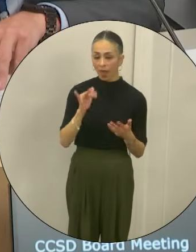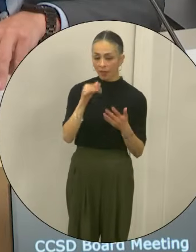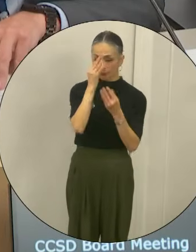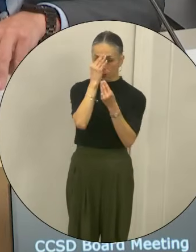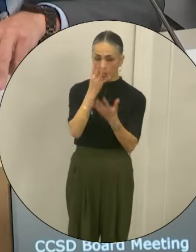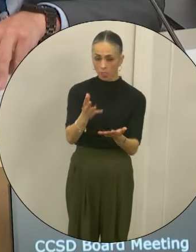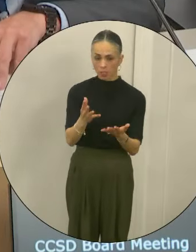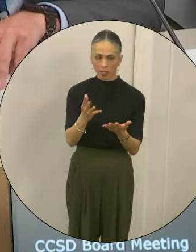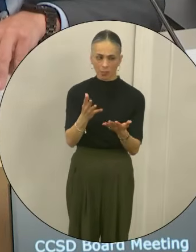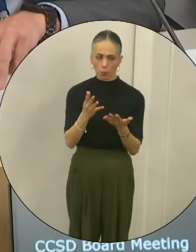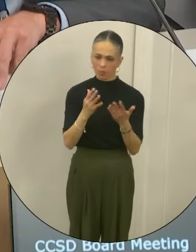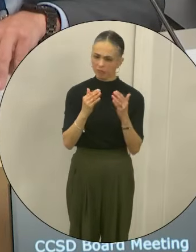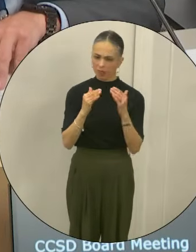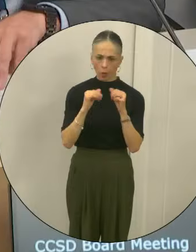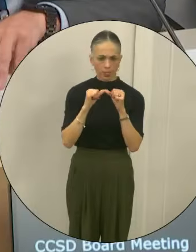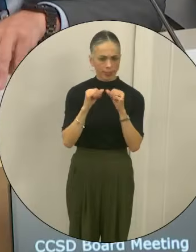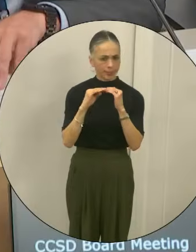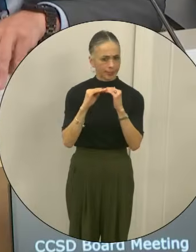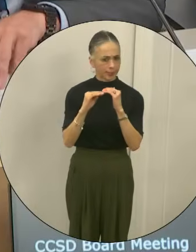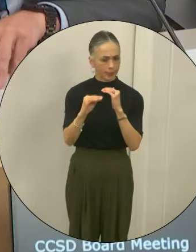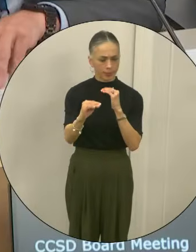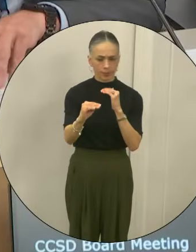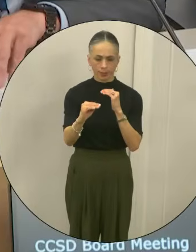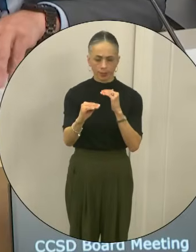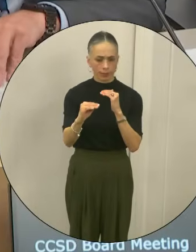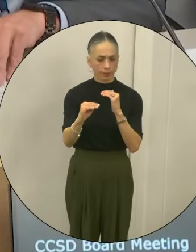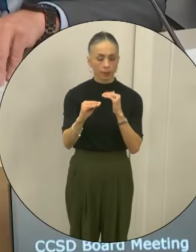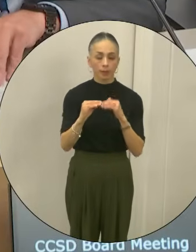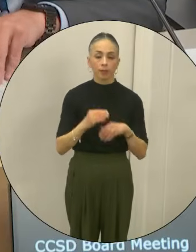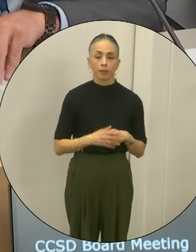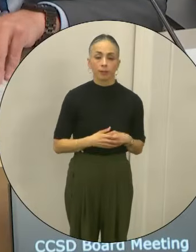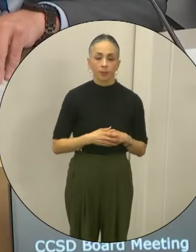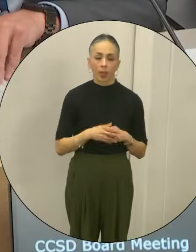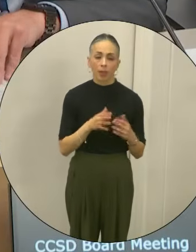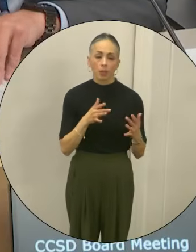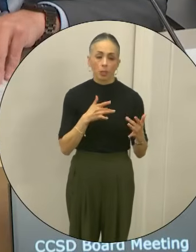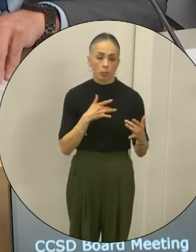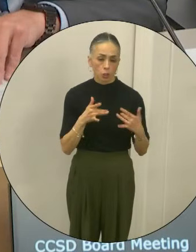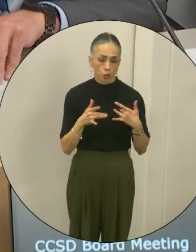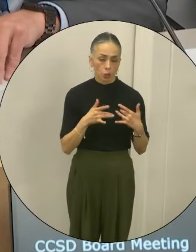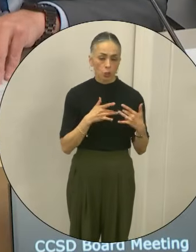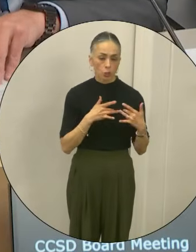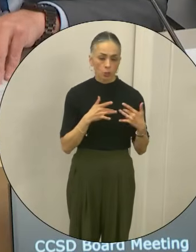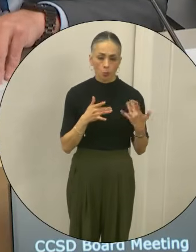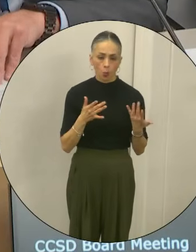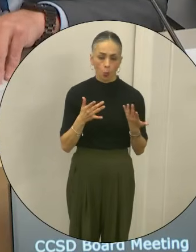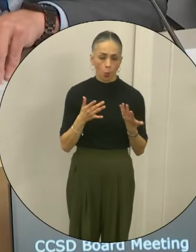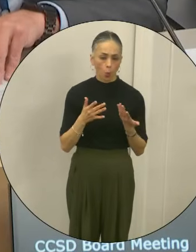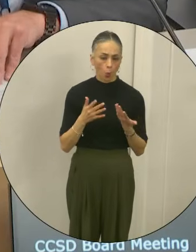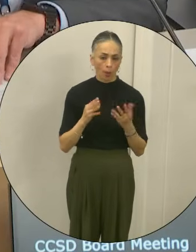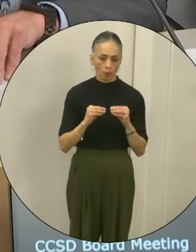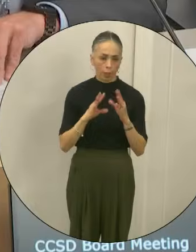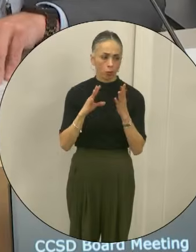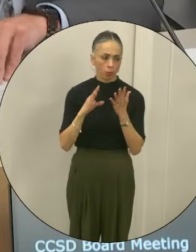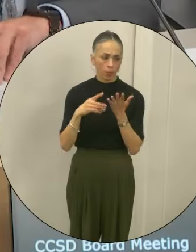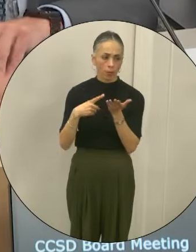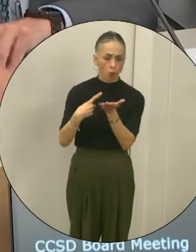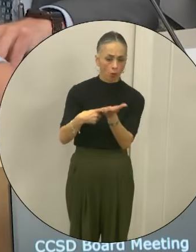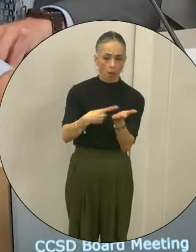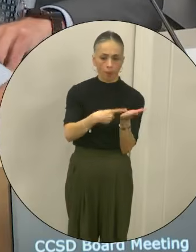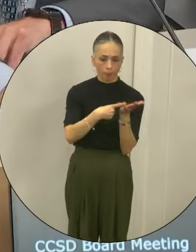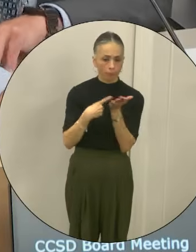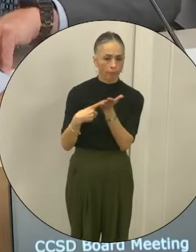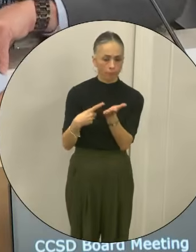was very consistent, and then those concerns were clearly brought out in those